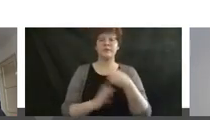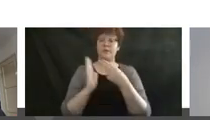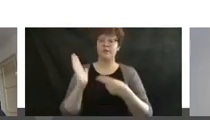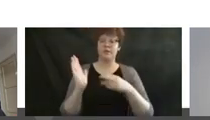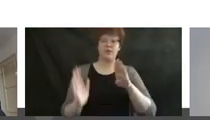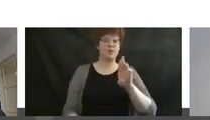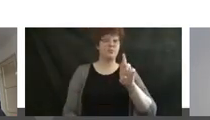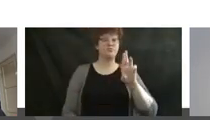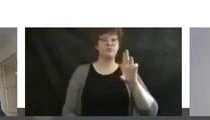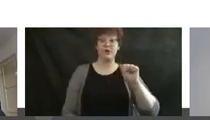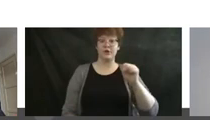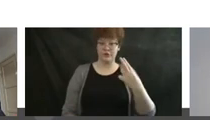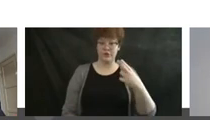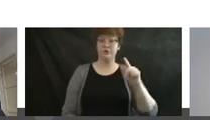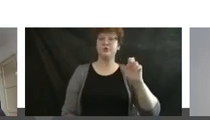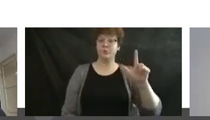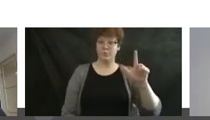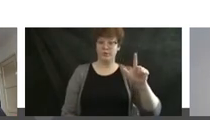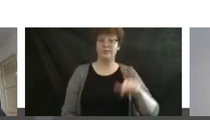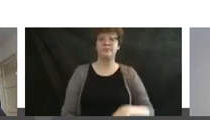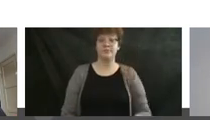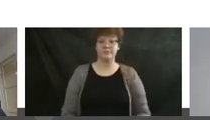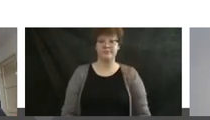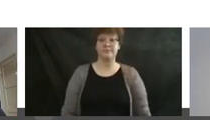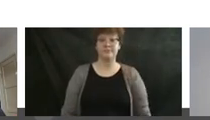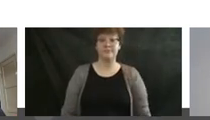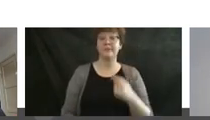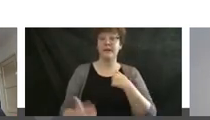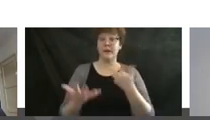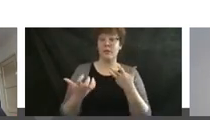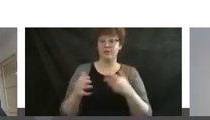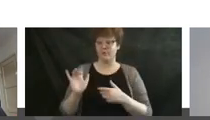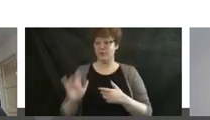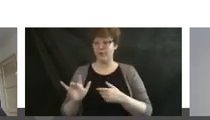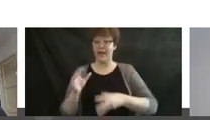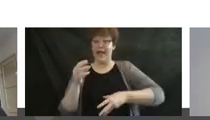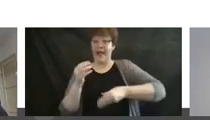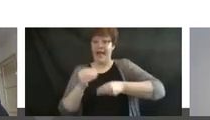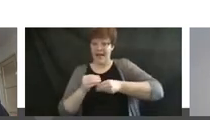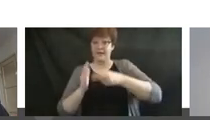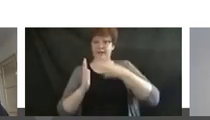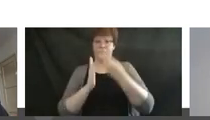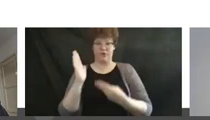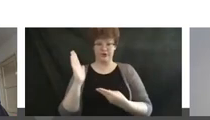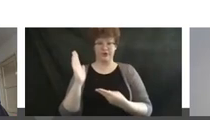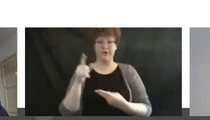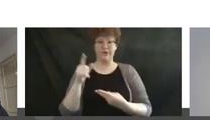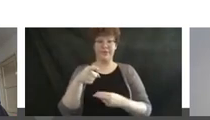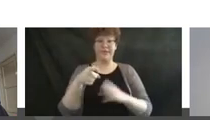And I'm going to go ahead and I want to add a brush. This is going to be a scatter